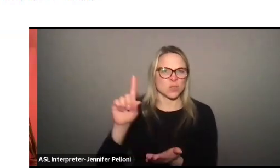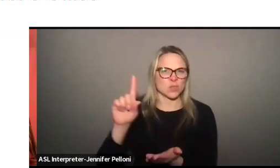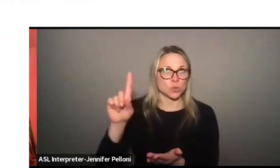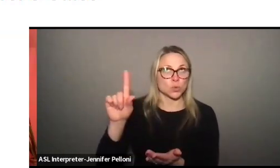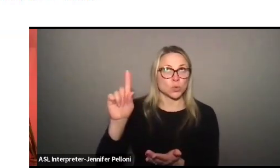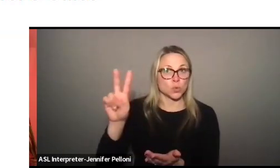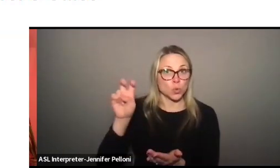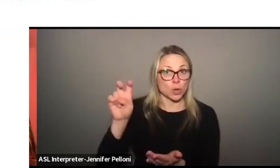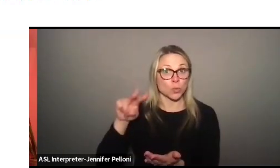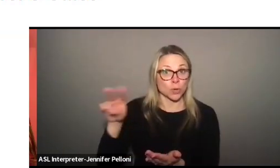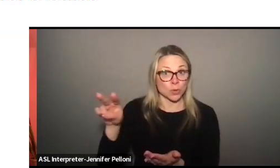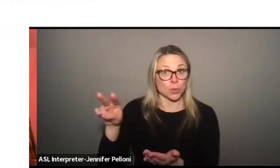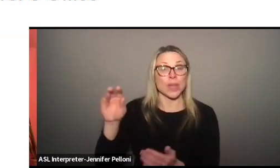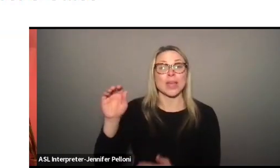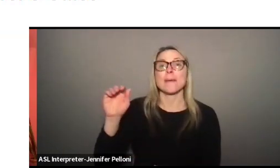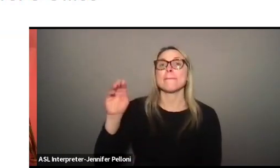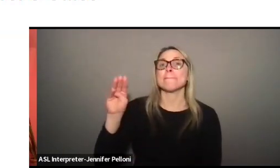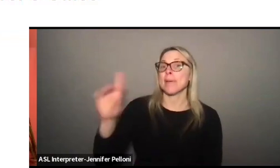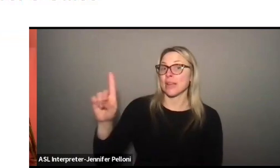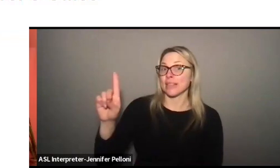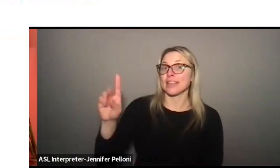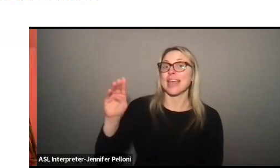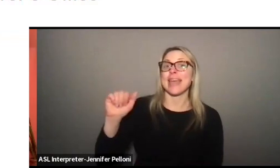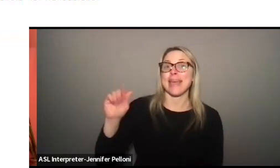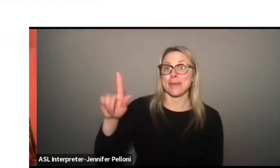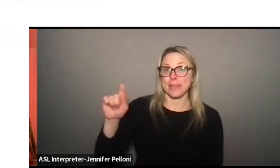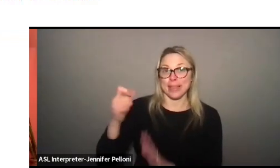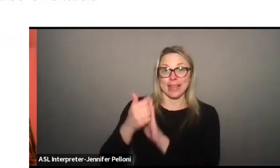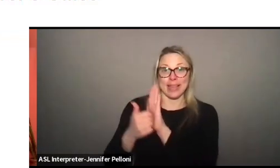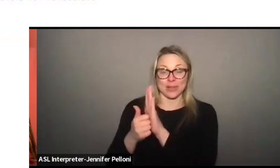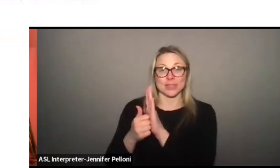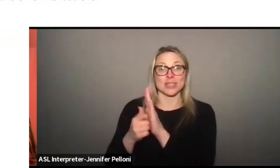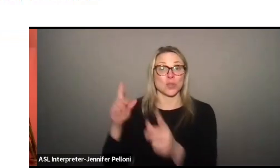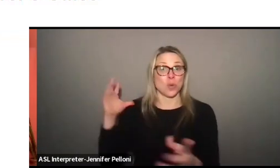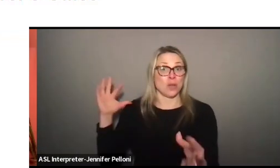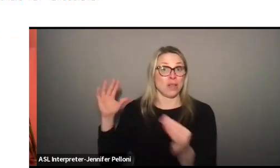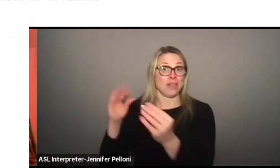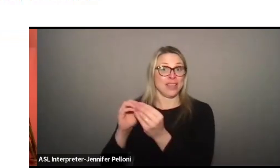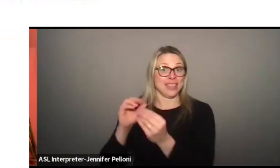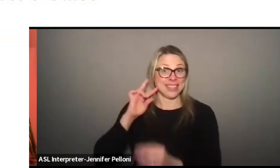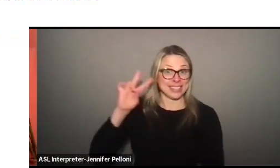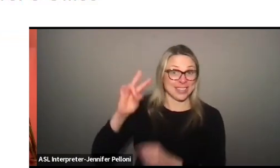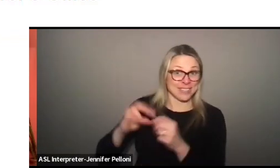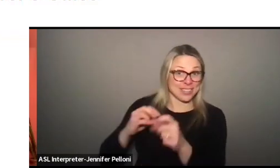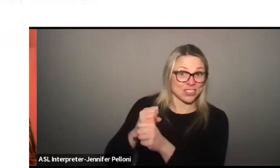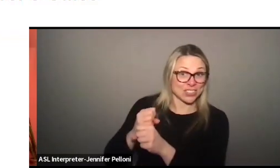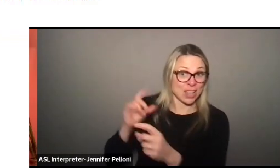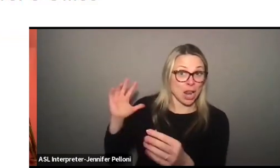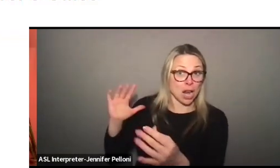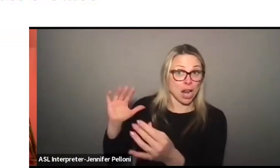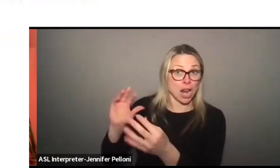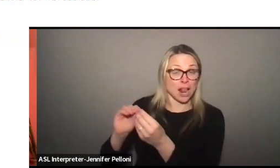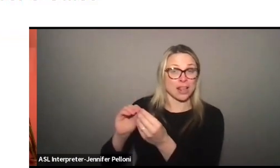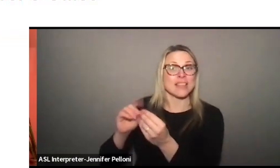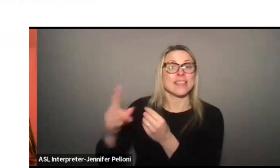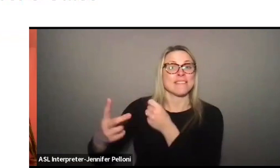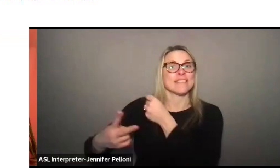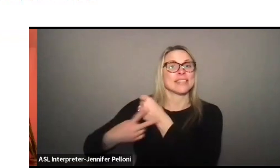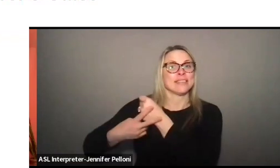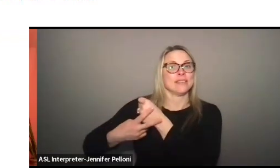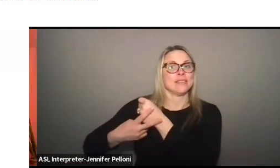7,222 Maryland ABLE account holders who together over those last 7 years have been able to